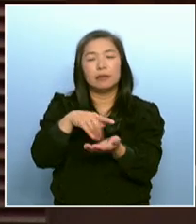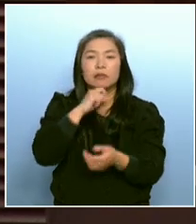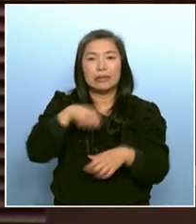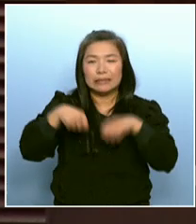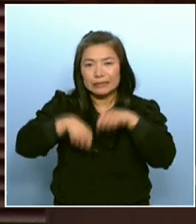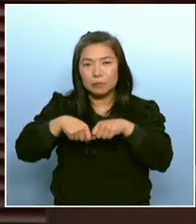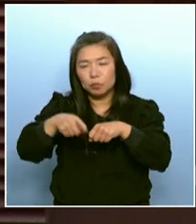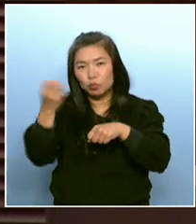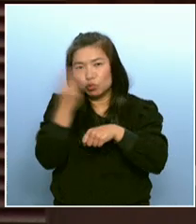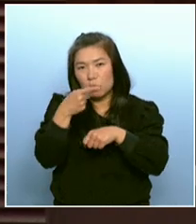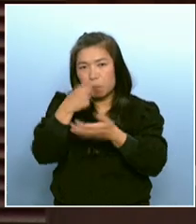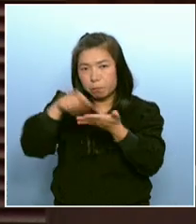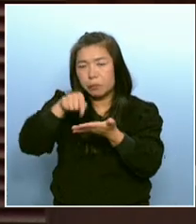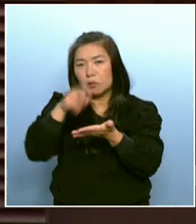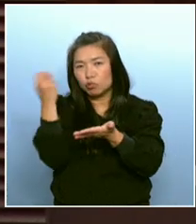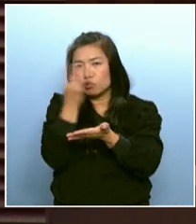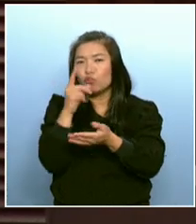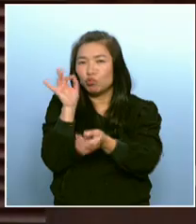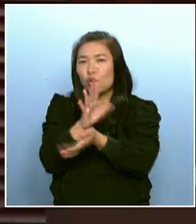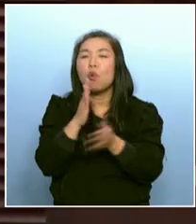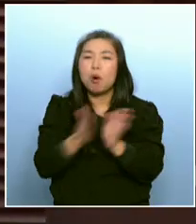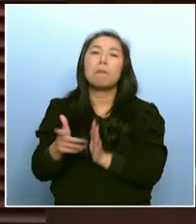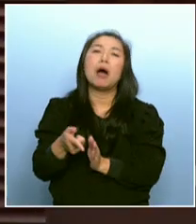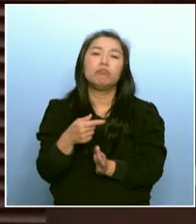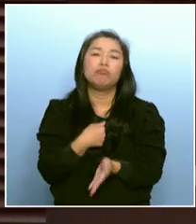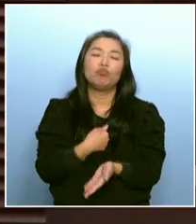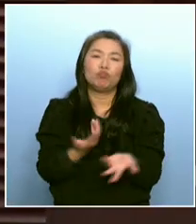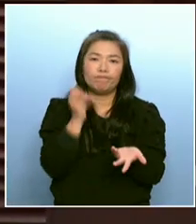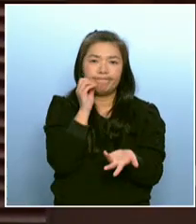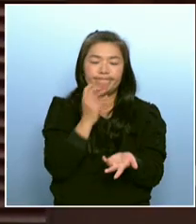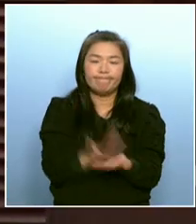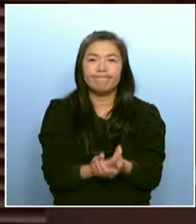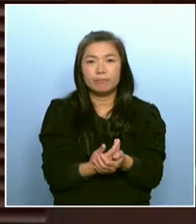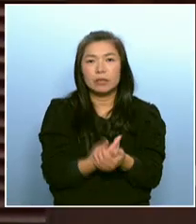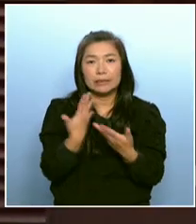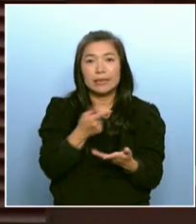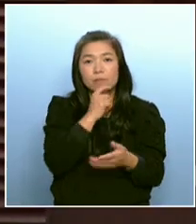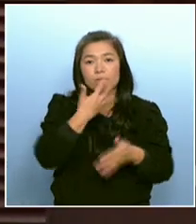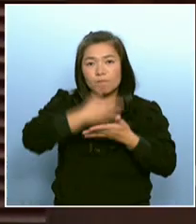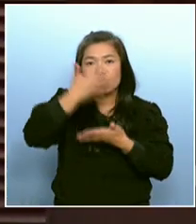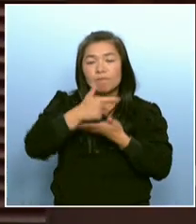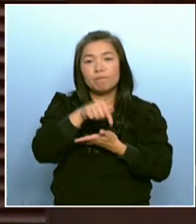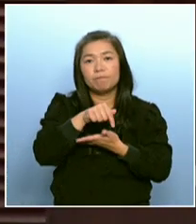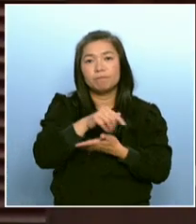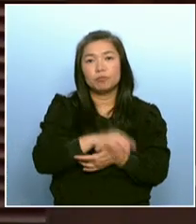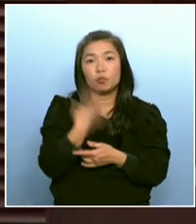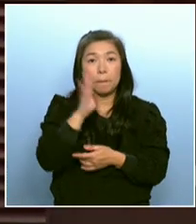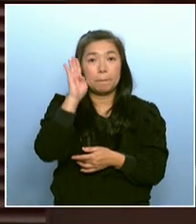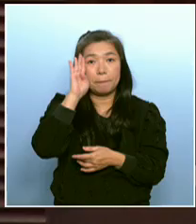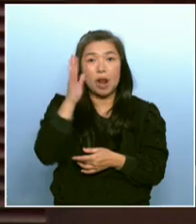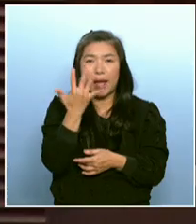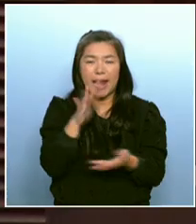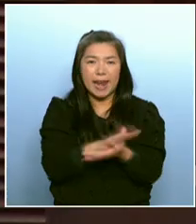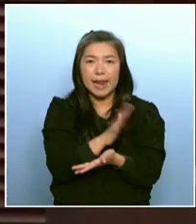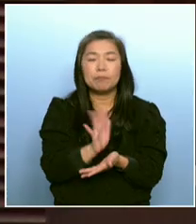to the SWD, and then we will launch the tendering exercise. That's why we are asking for funding approval now.